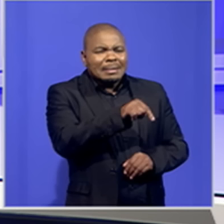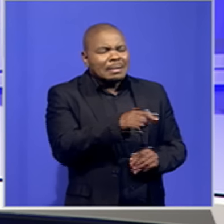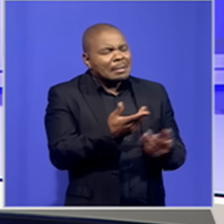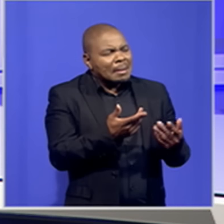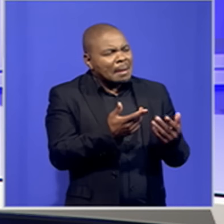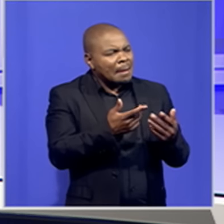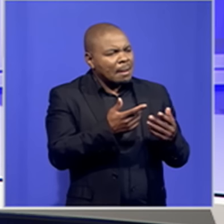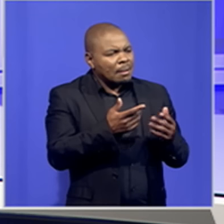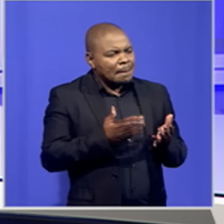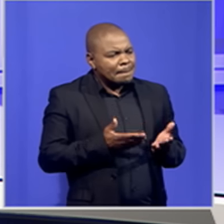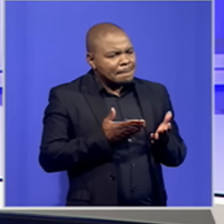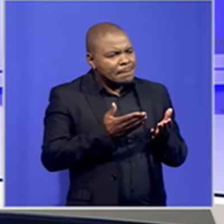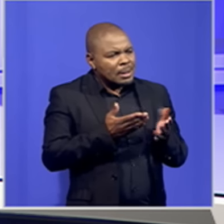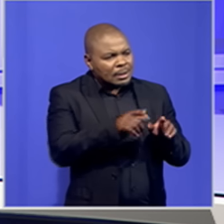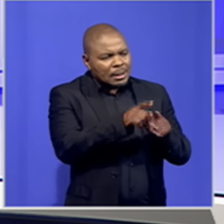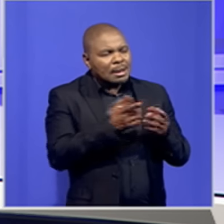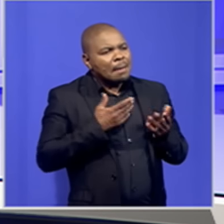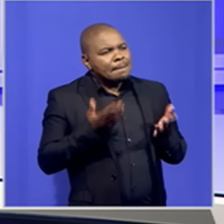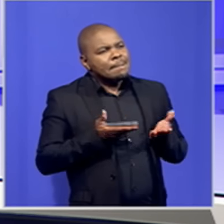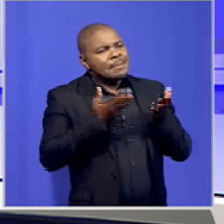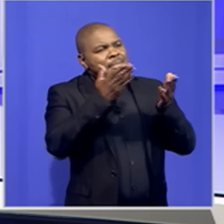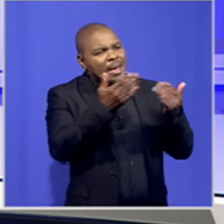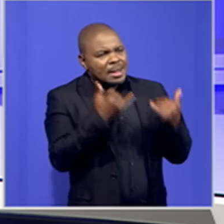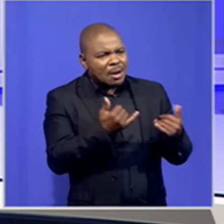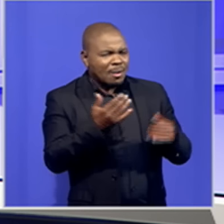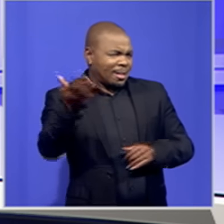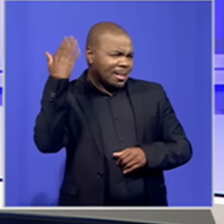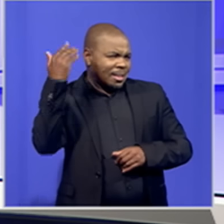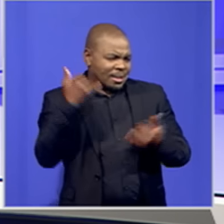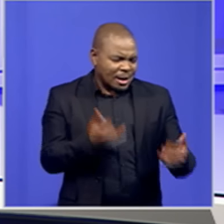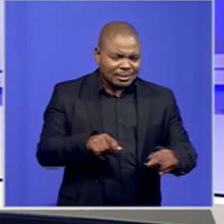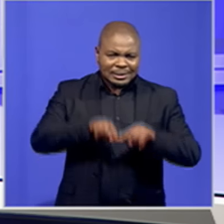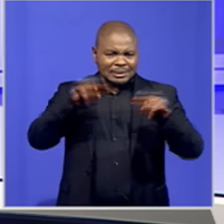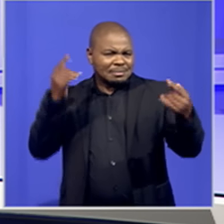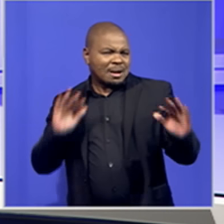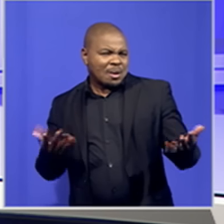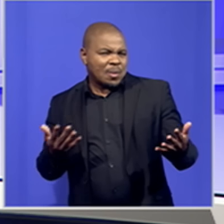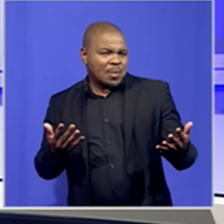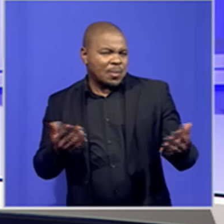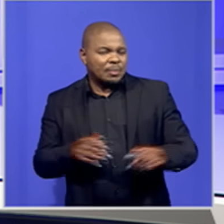fetogile jang mo nakong e re le mo go yona re bapisa le mo nakong e wena o le go simolola ka yone.